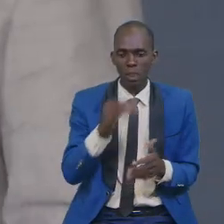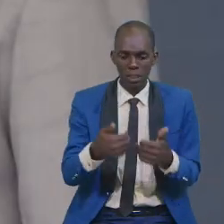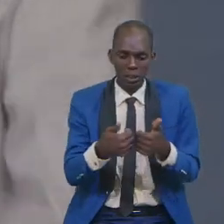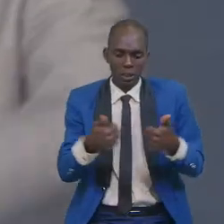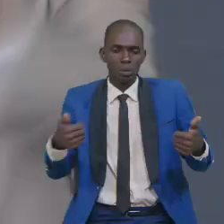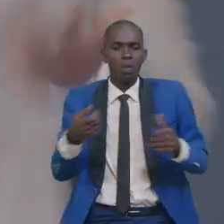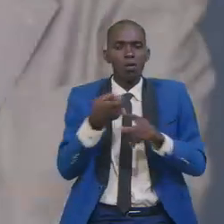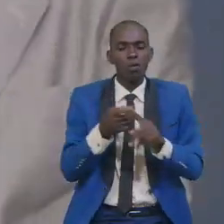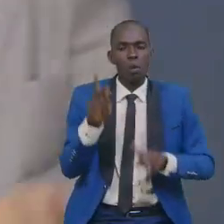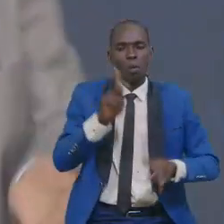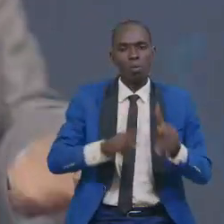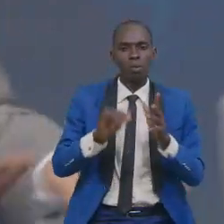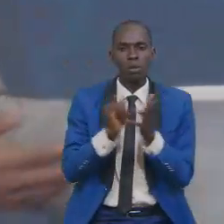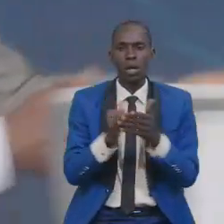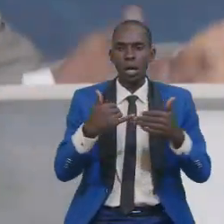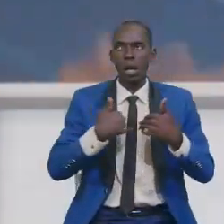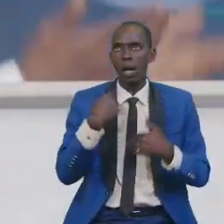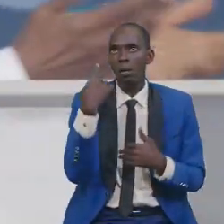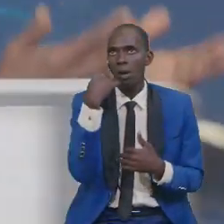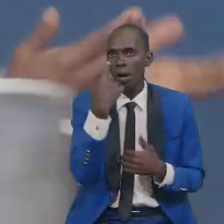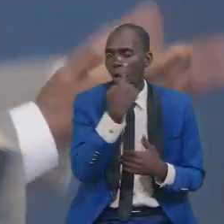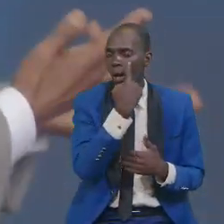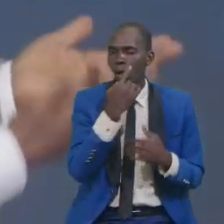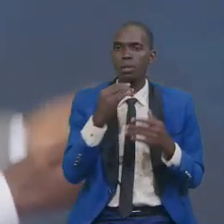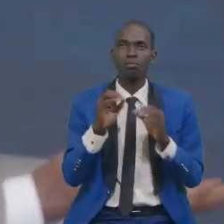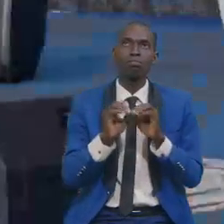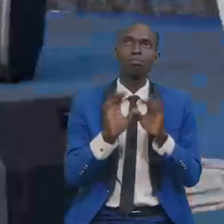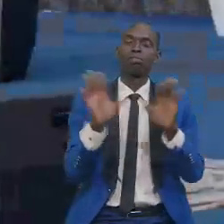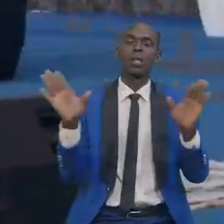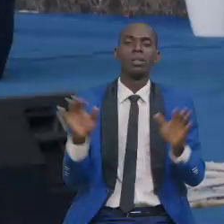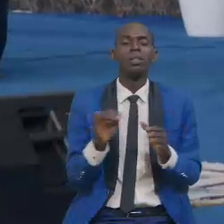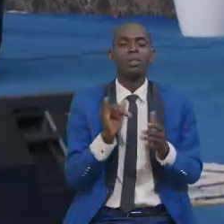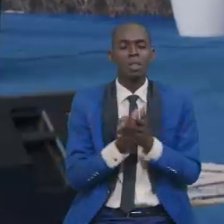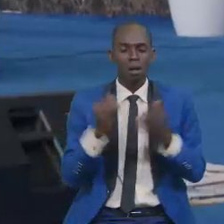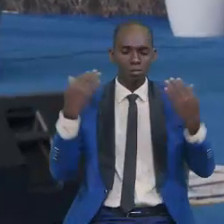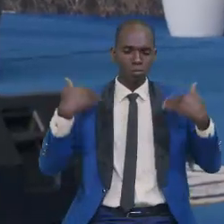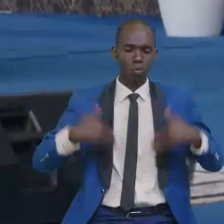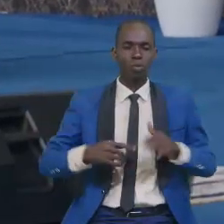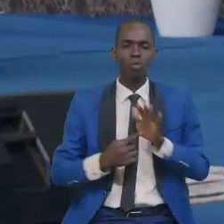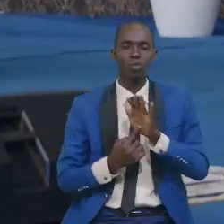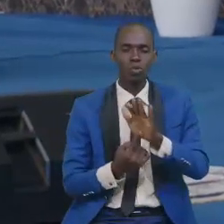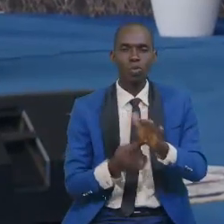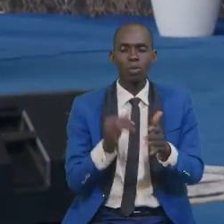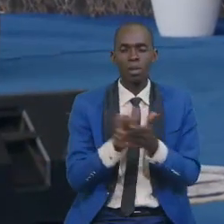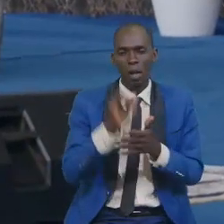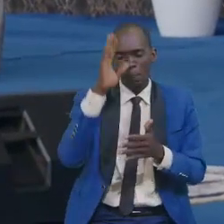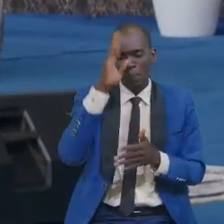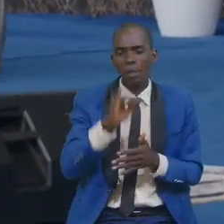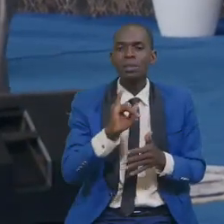among the people that shine I am one of the people in terrible darkness